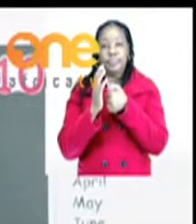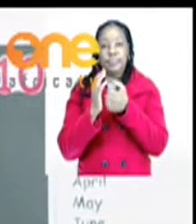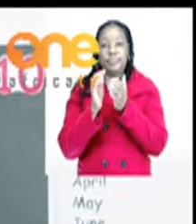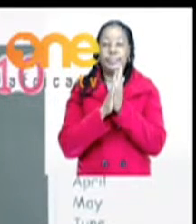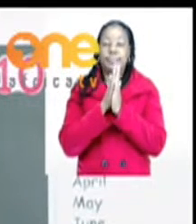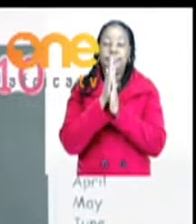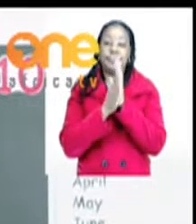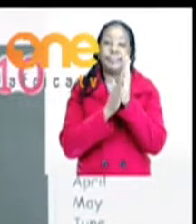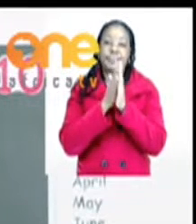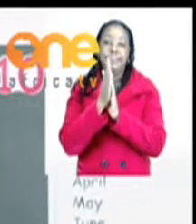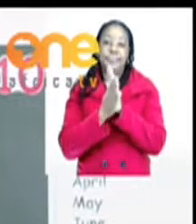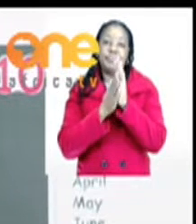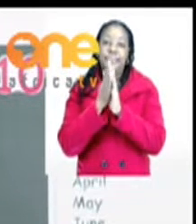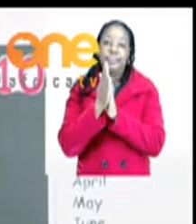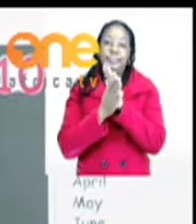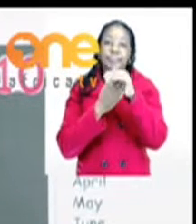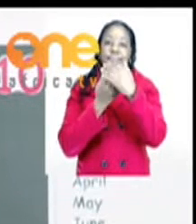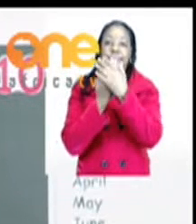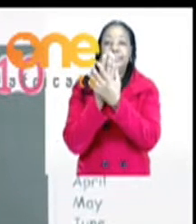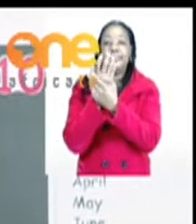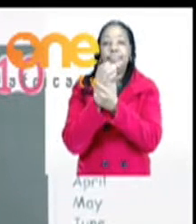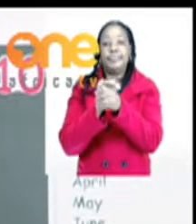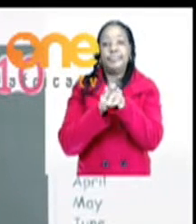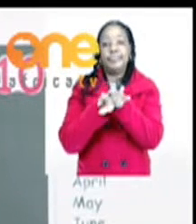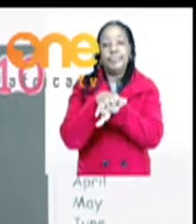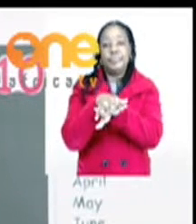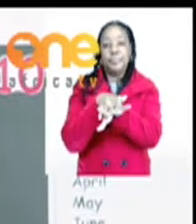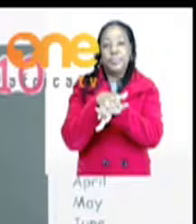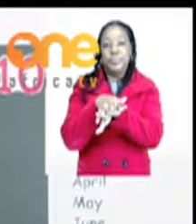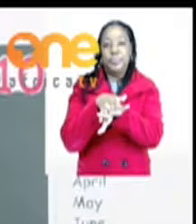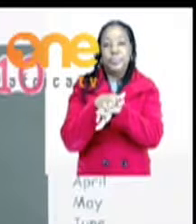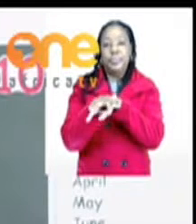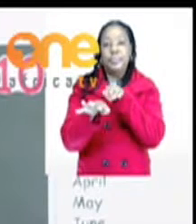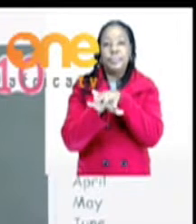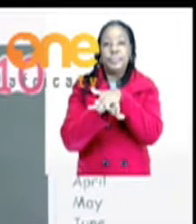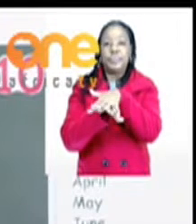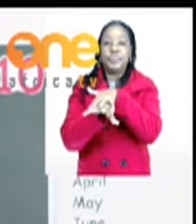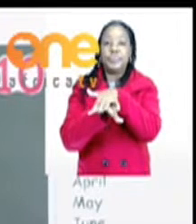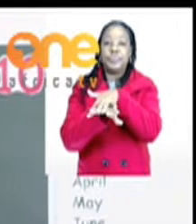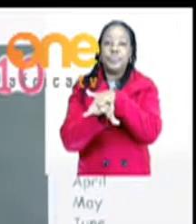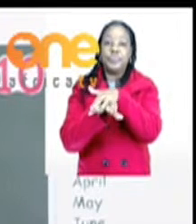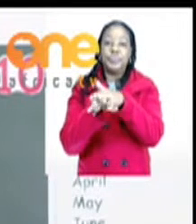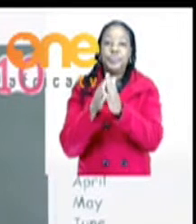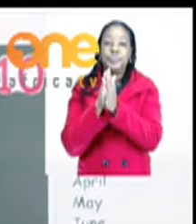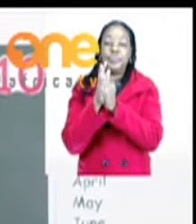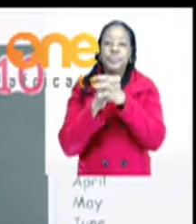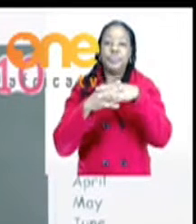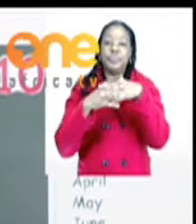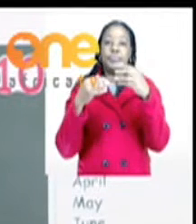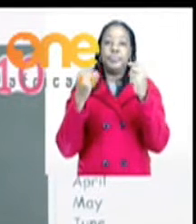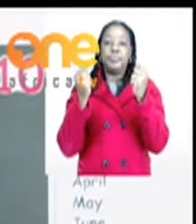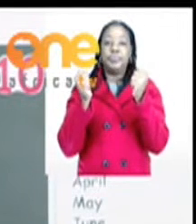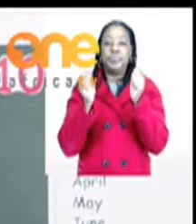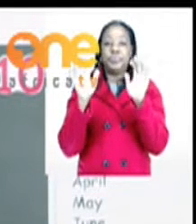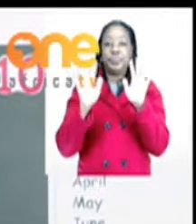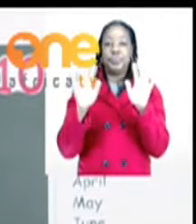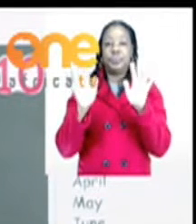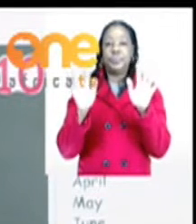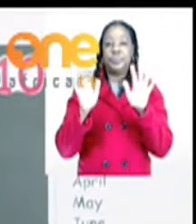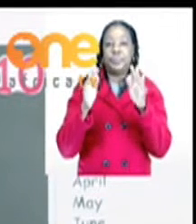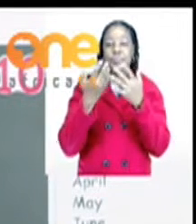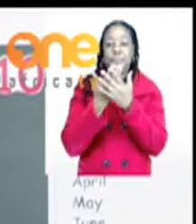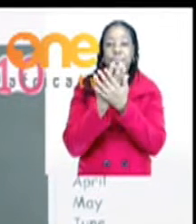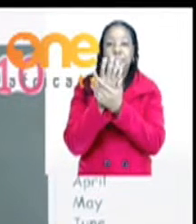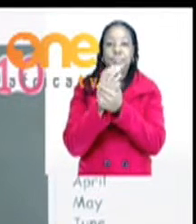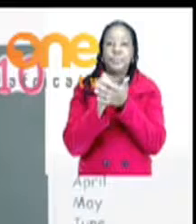Rub, rub, rub your hands back, inside and forth. Now your hands and mine